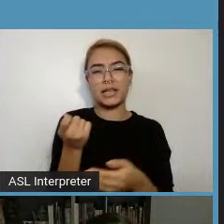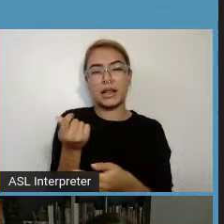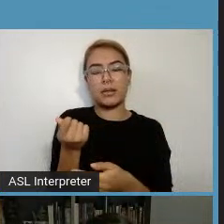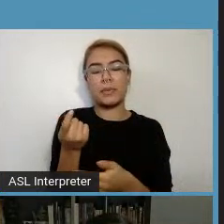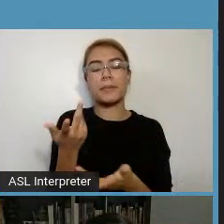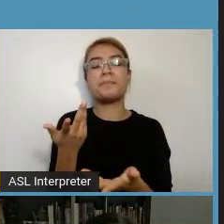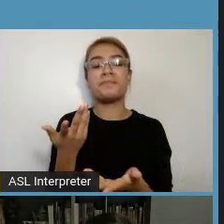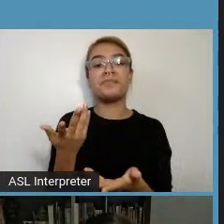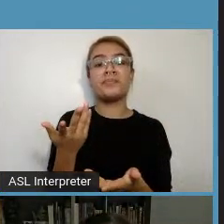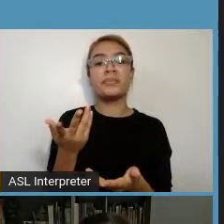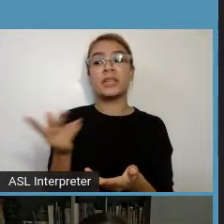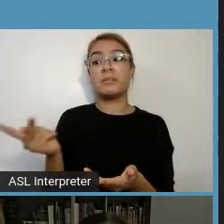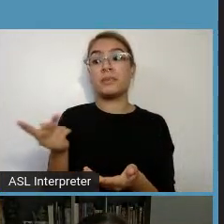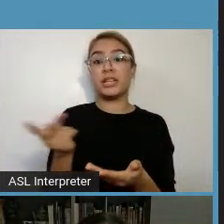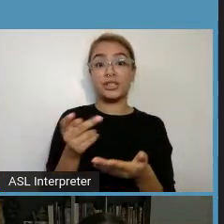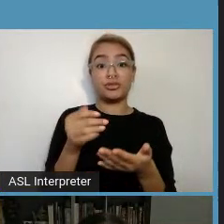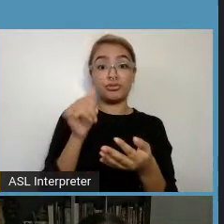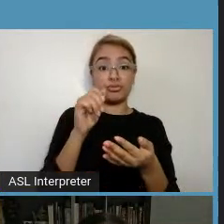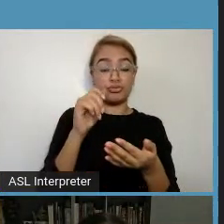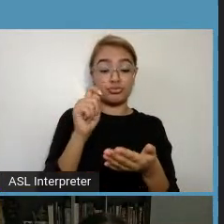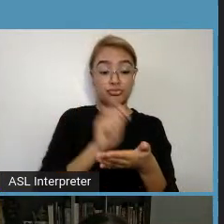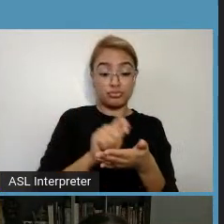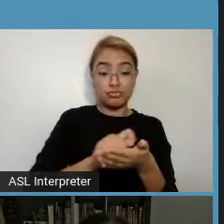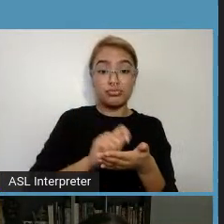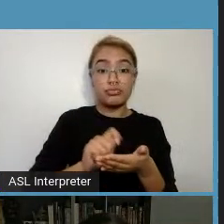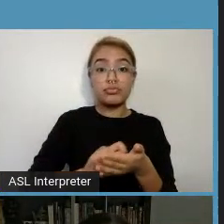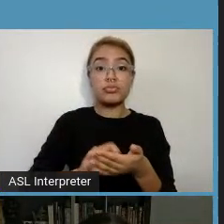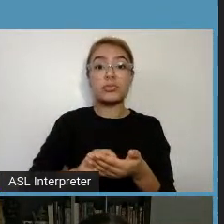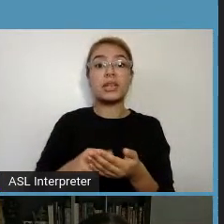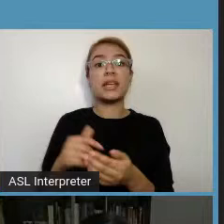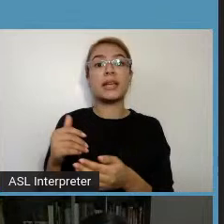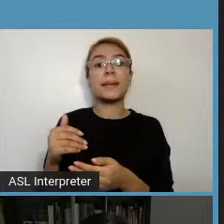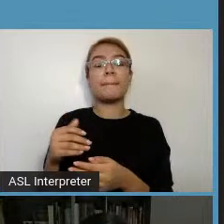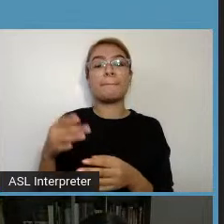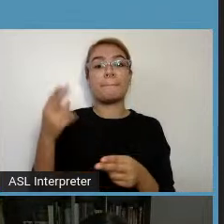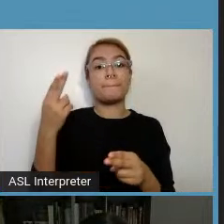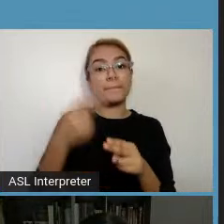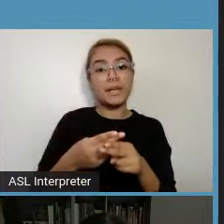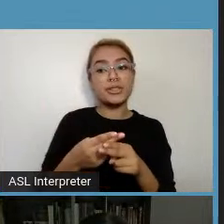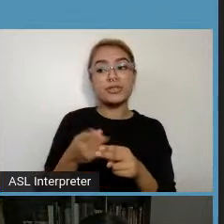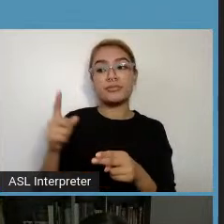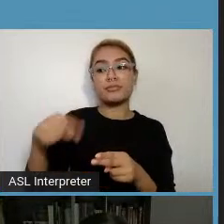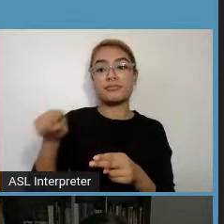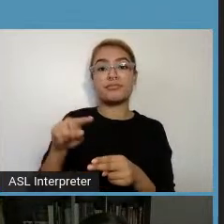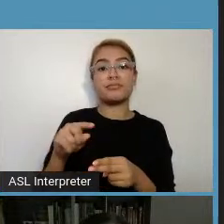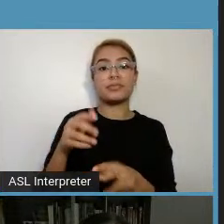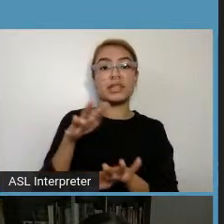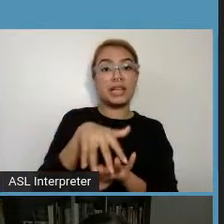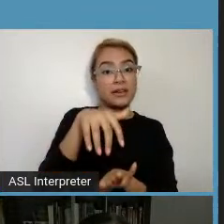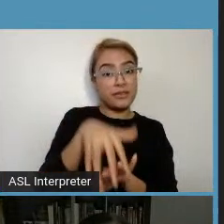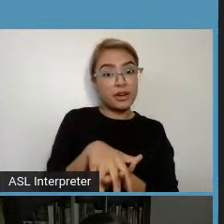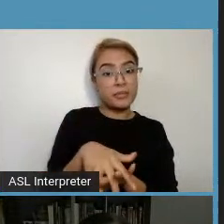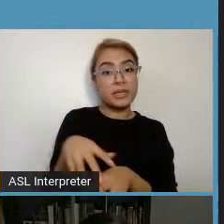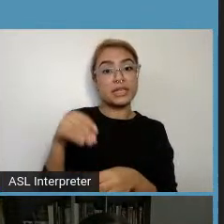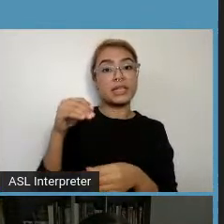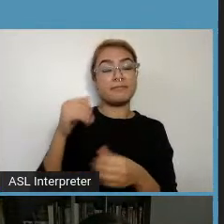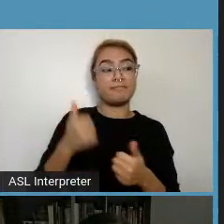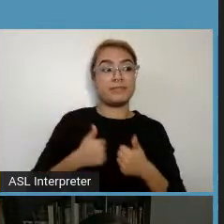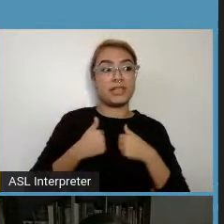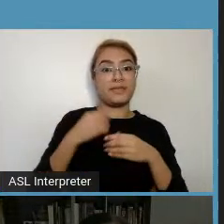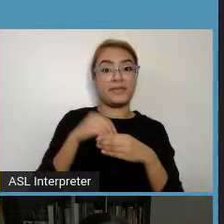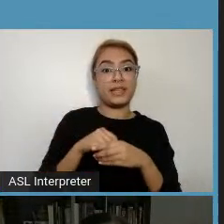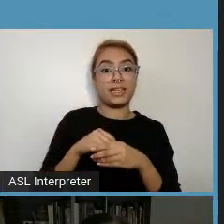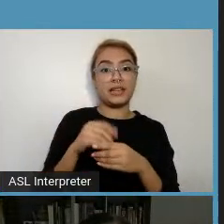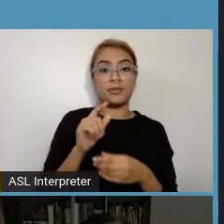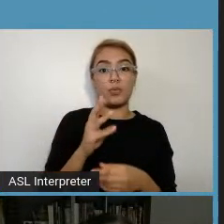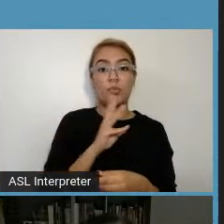In Escalante's journal, he refers to the Timpanogos Indians that lived at Utah Lake. Almost every book that we have